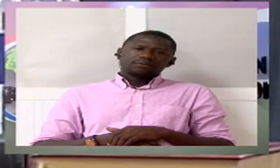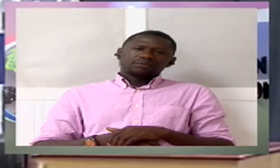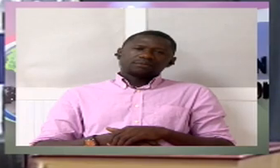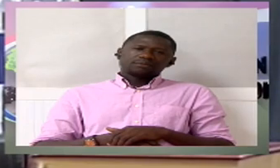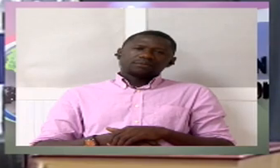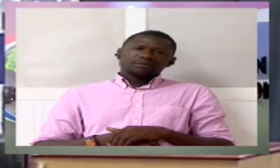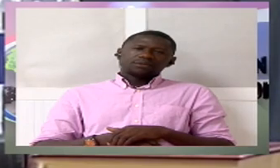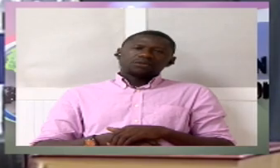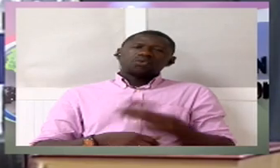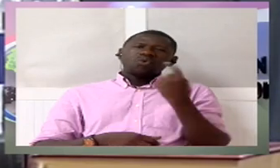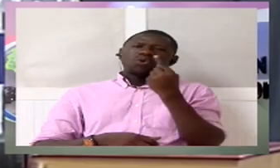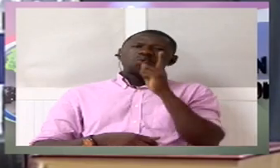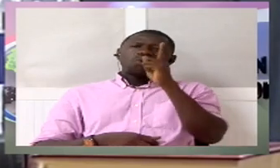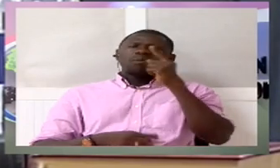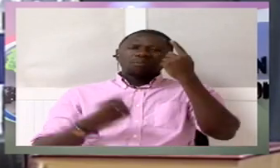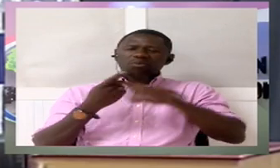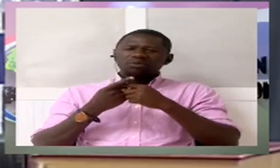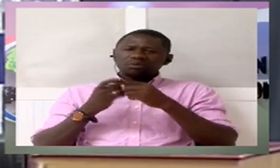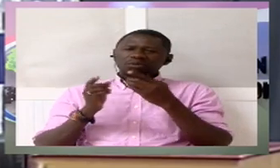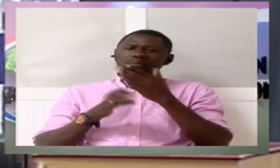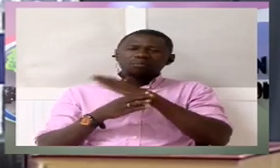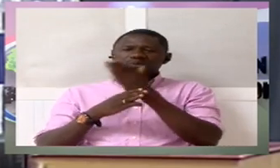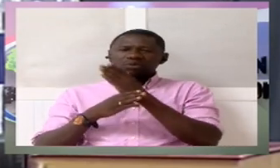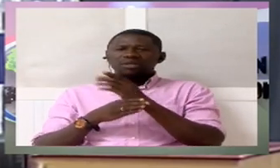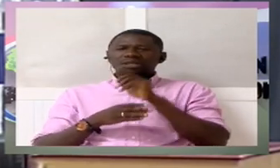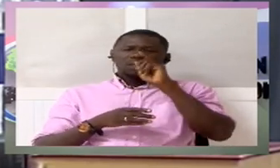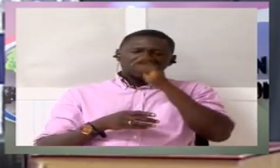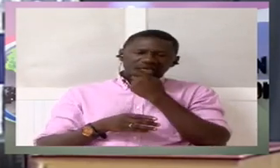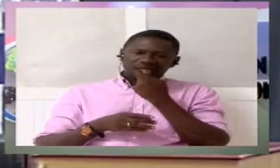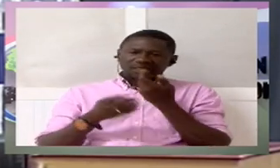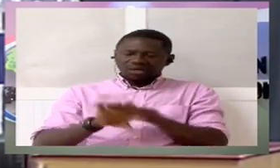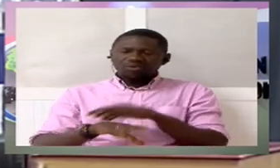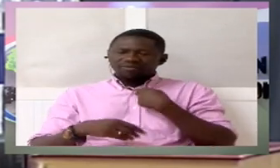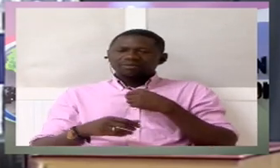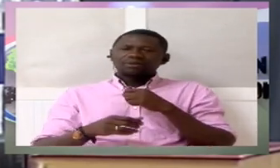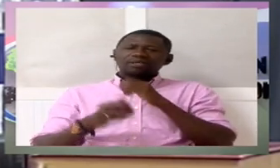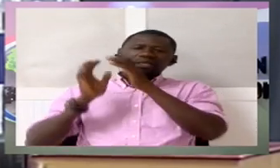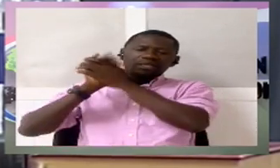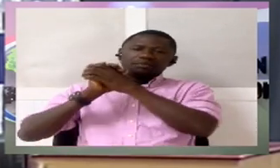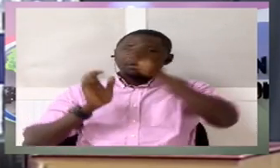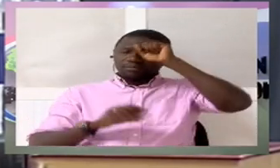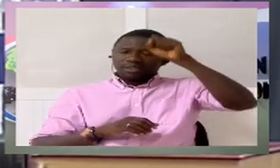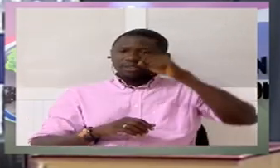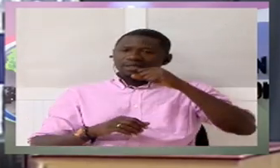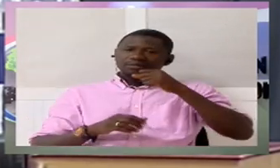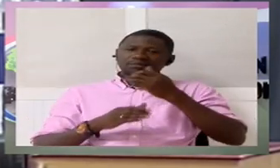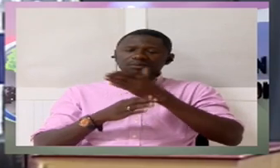fa. There was only a month's gap between the death of Gaddafi and Baba.